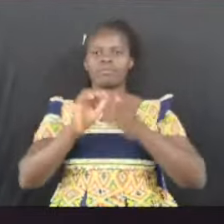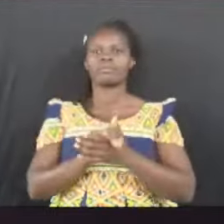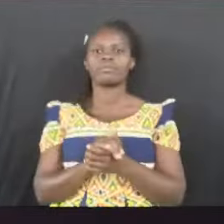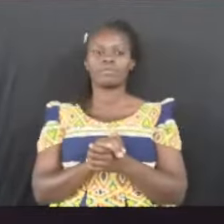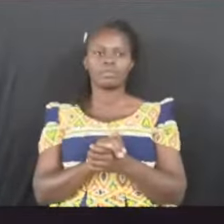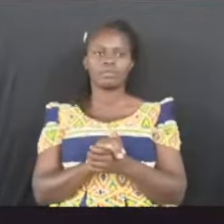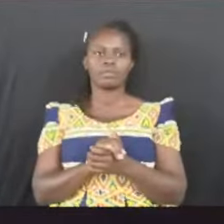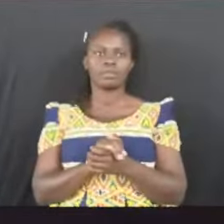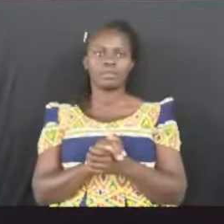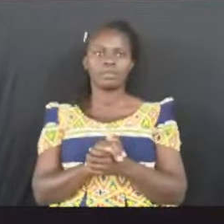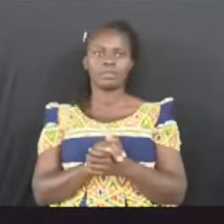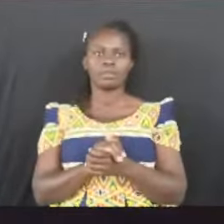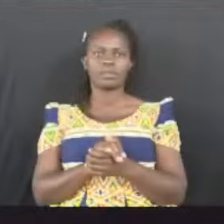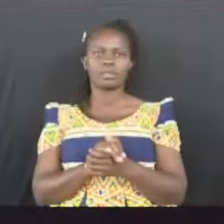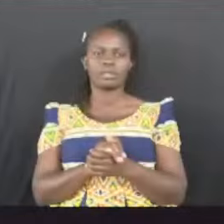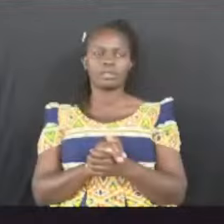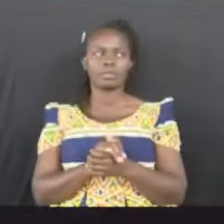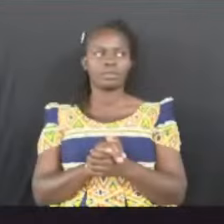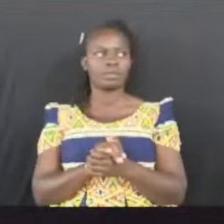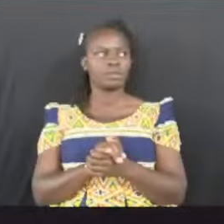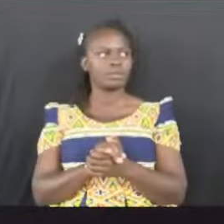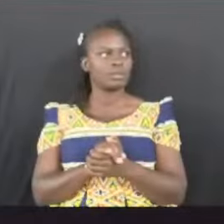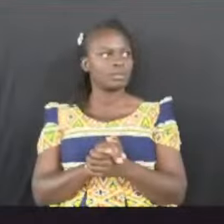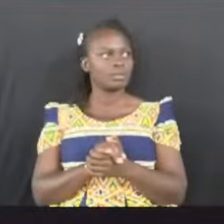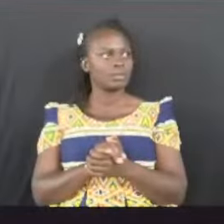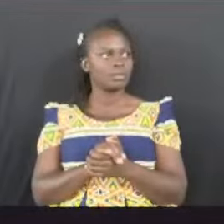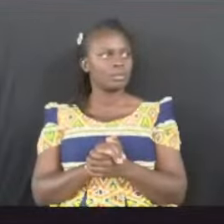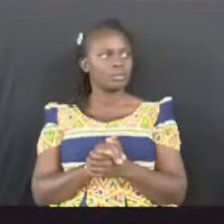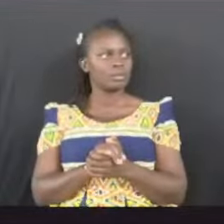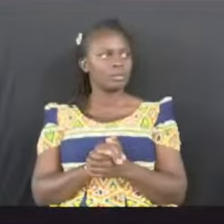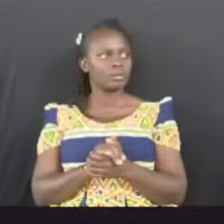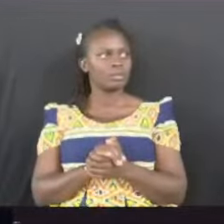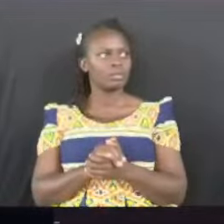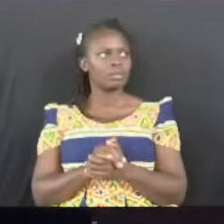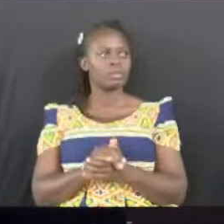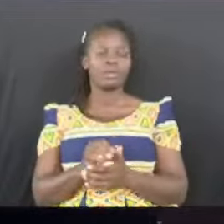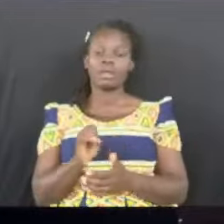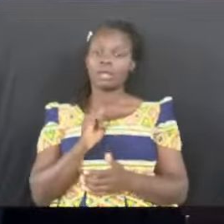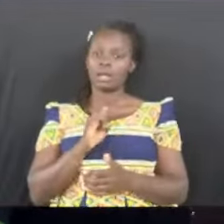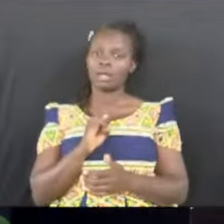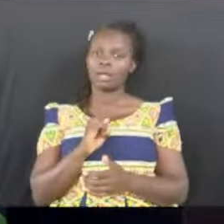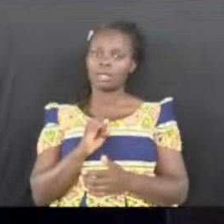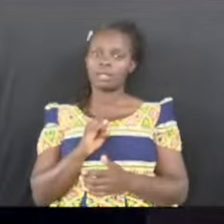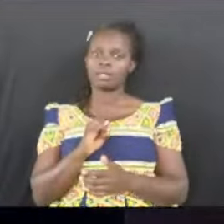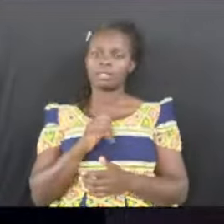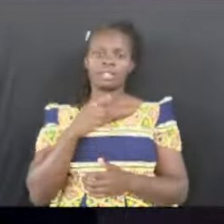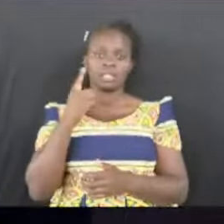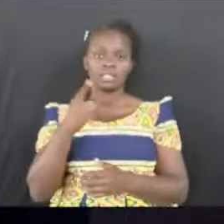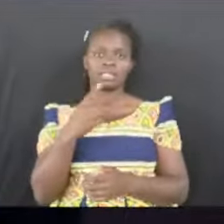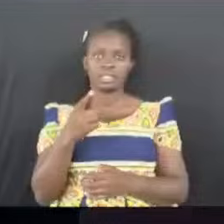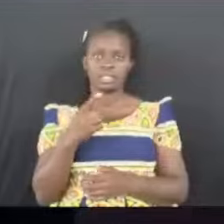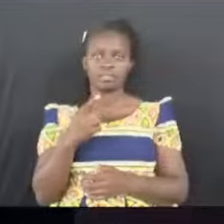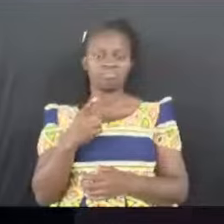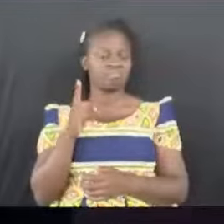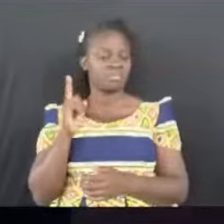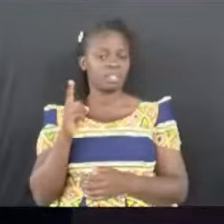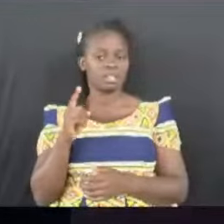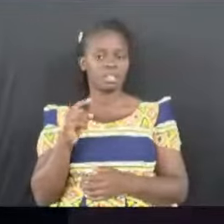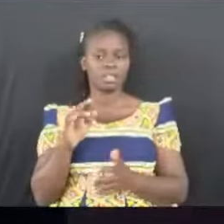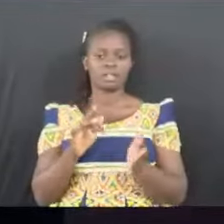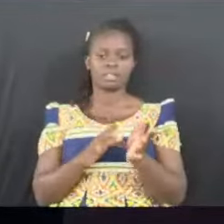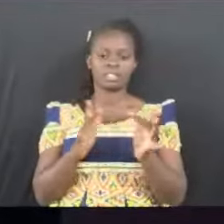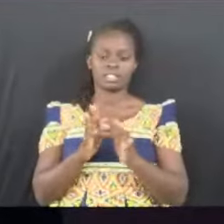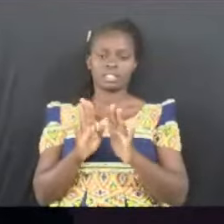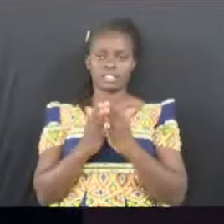from all evil. I would like to, earlier I told you, in the book of Exodus, there were